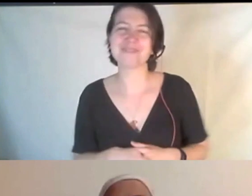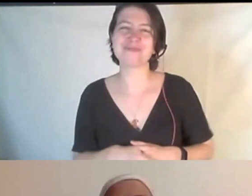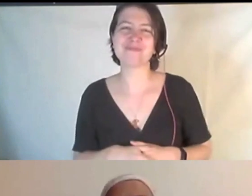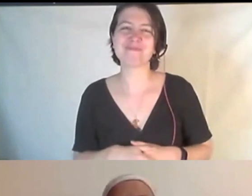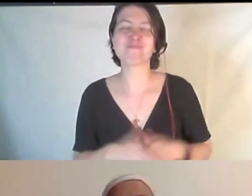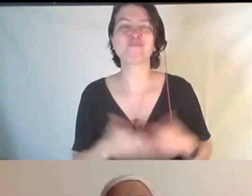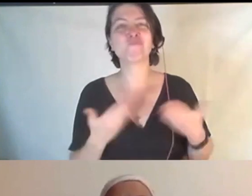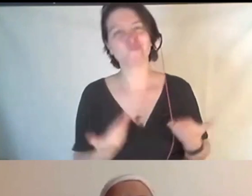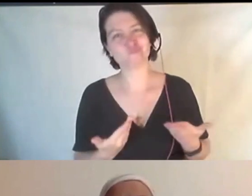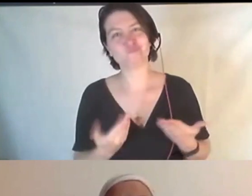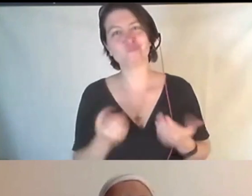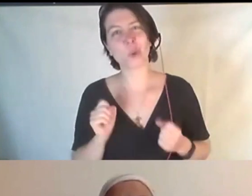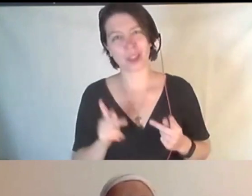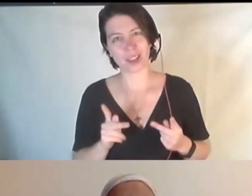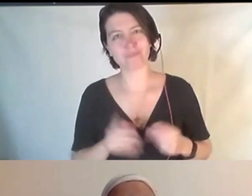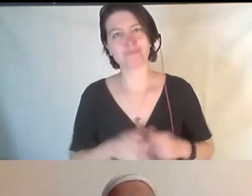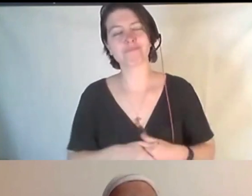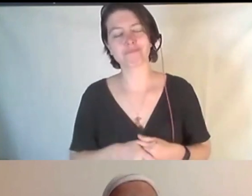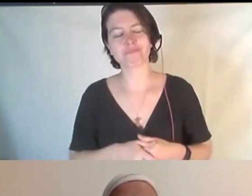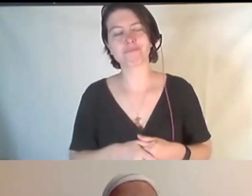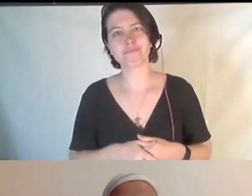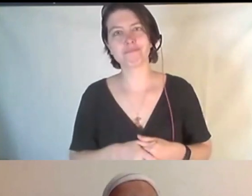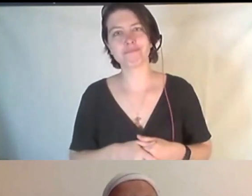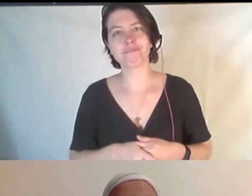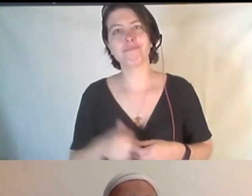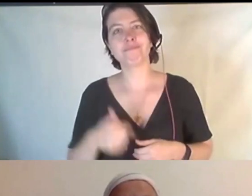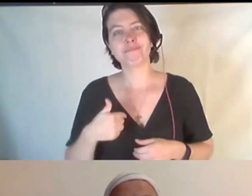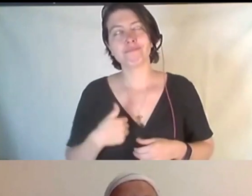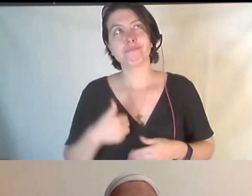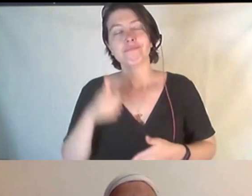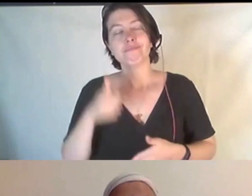No. Okay. I'm going to start where